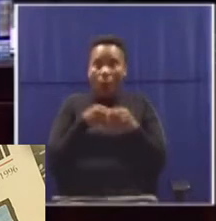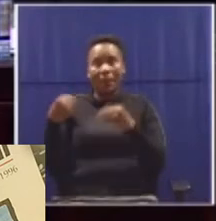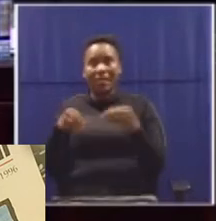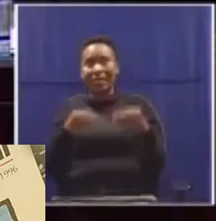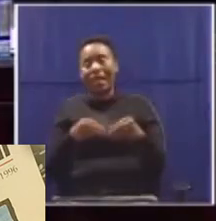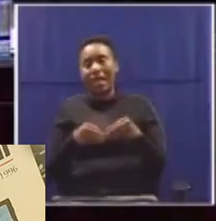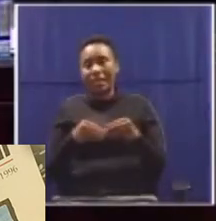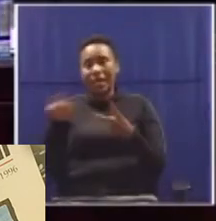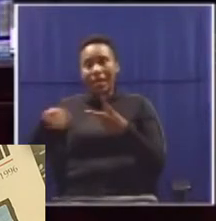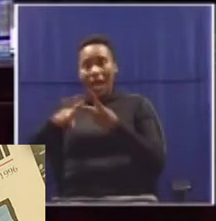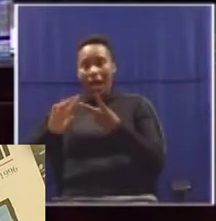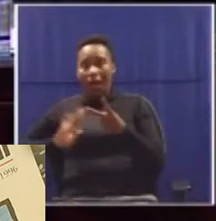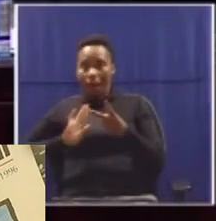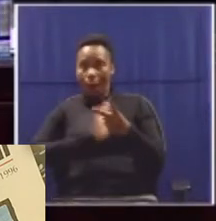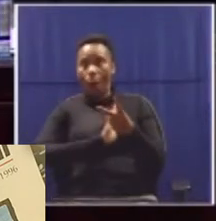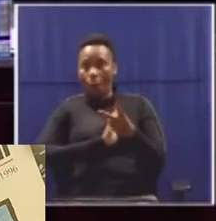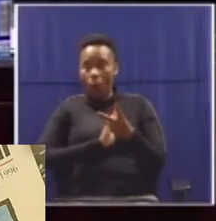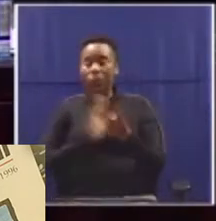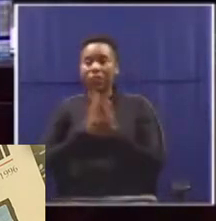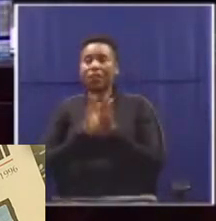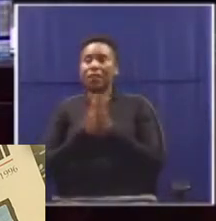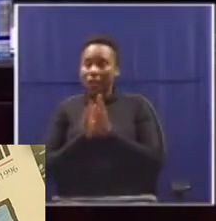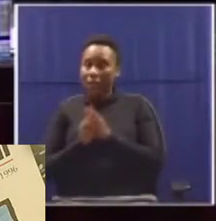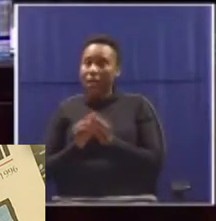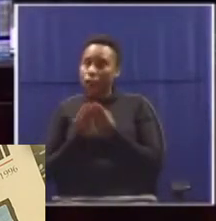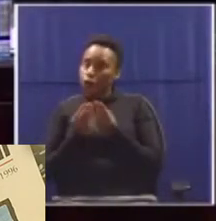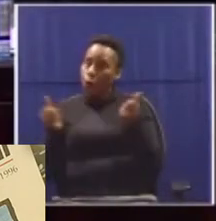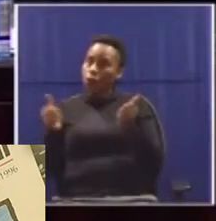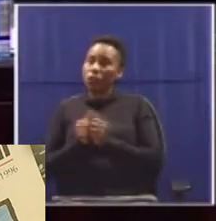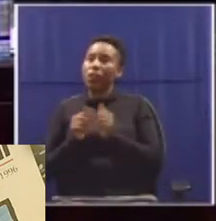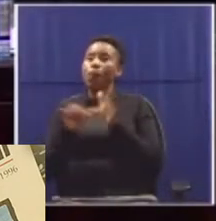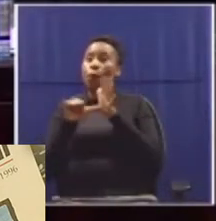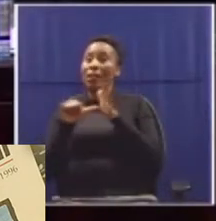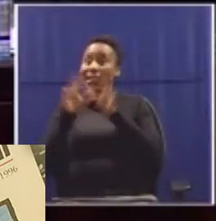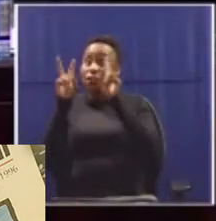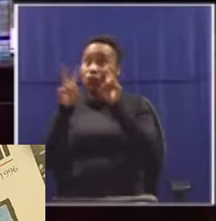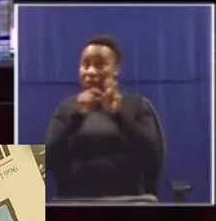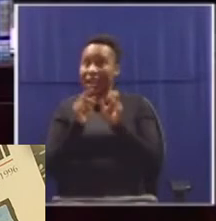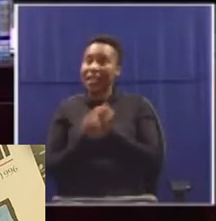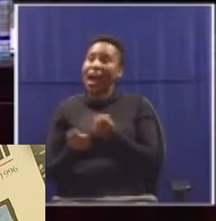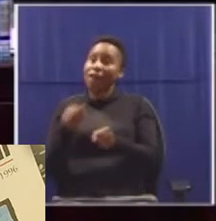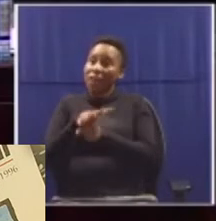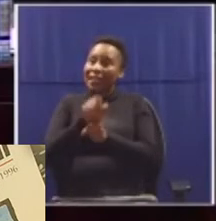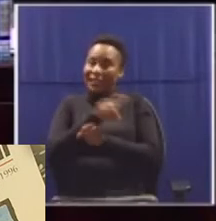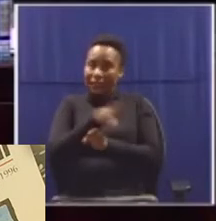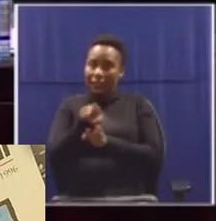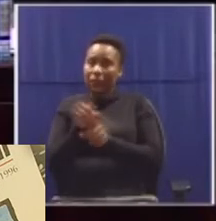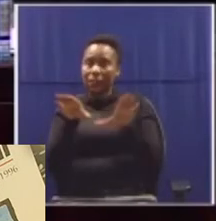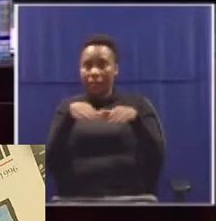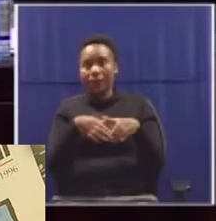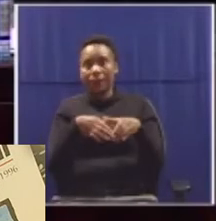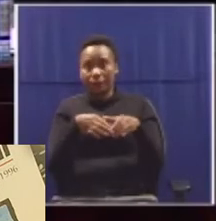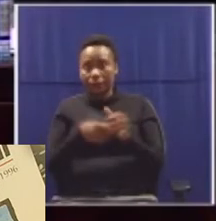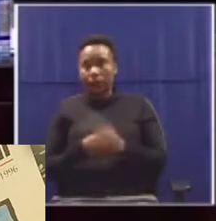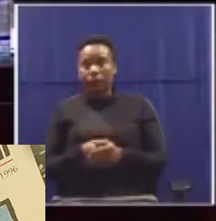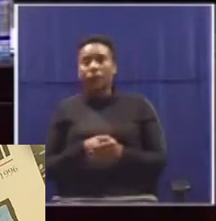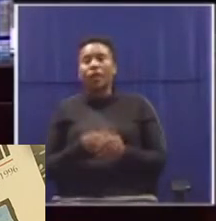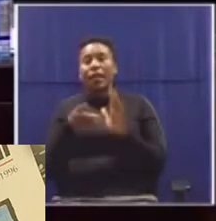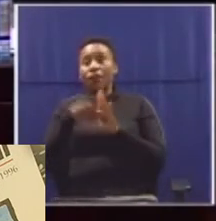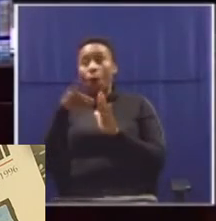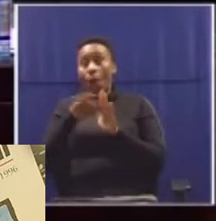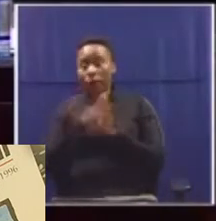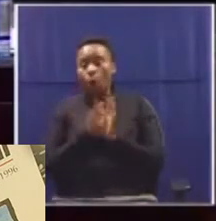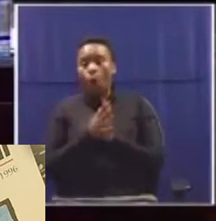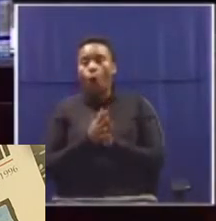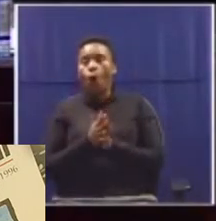of the resolution of critical issues which affect the circum the development of industrial industrial